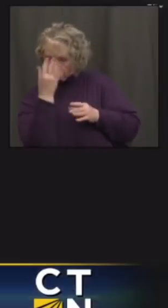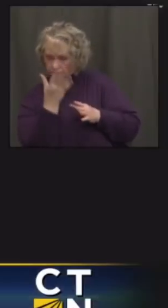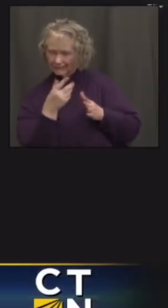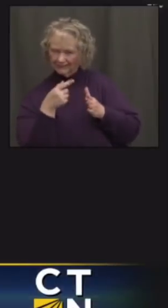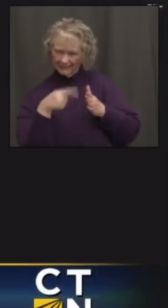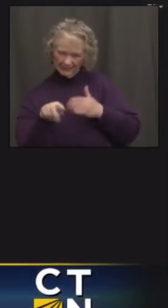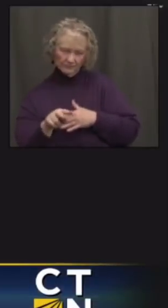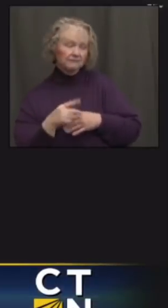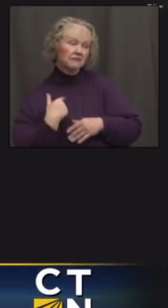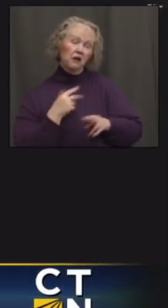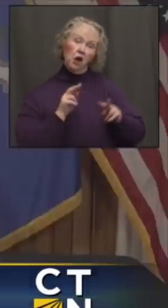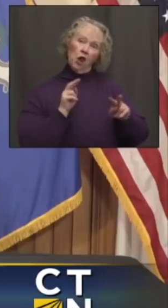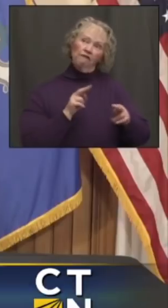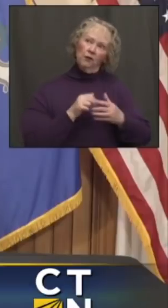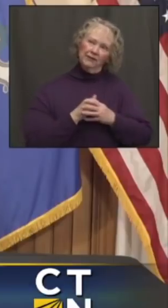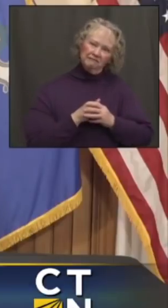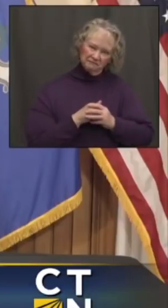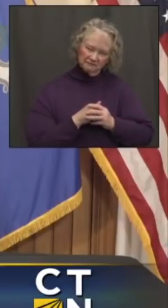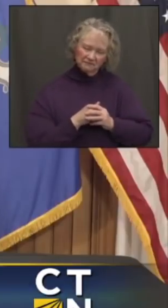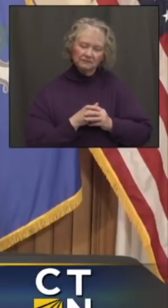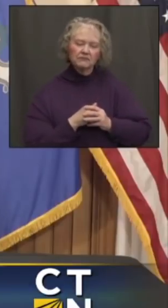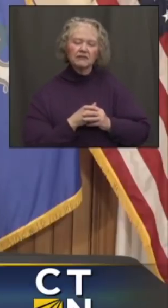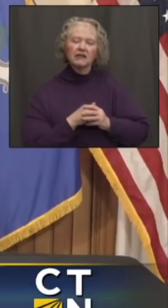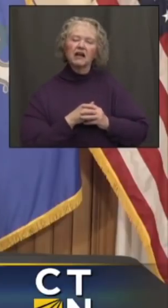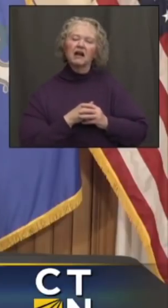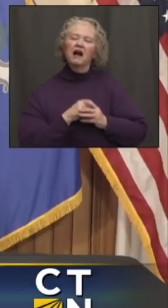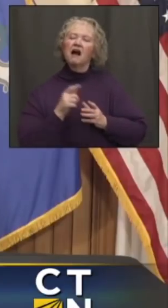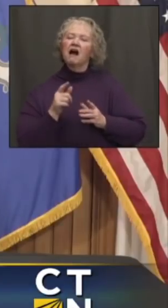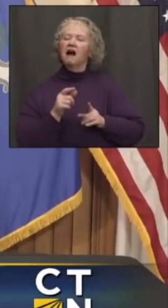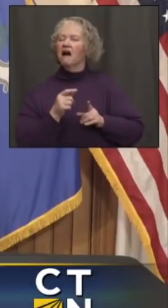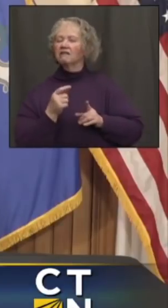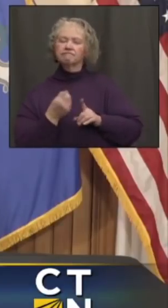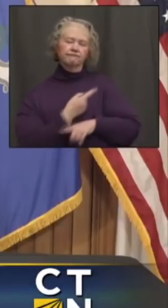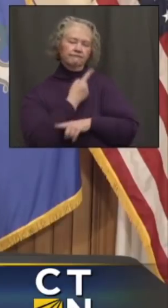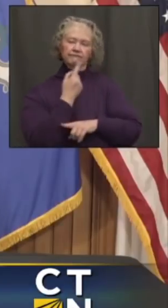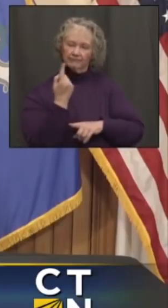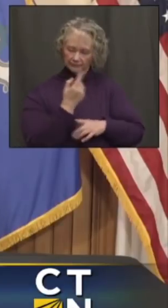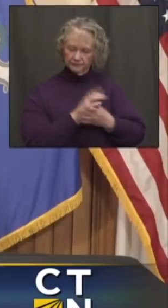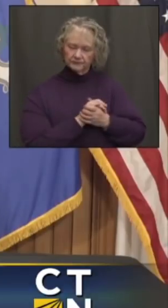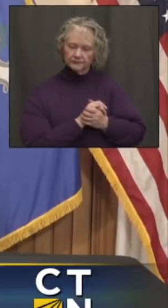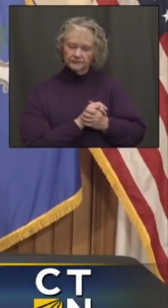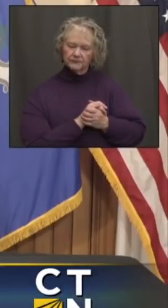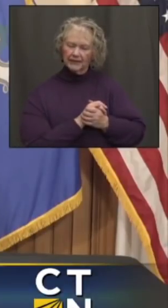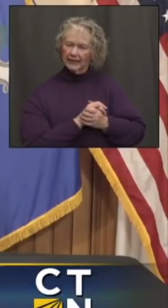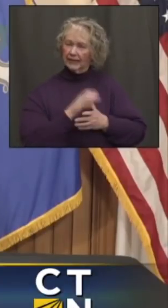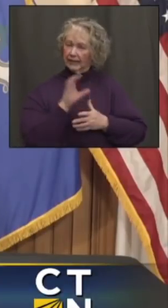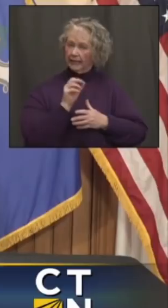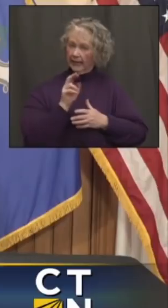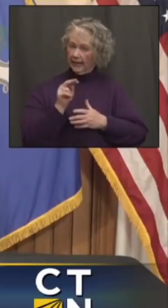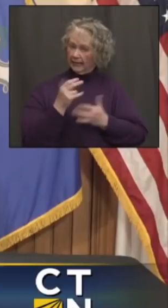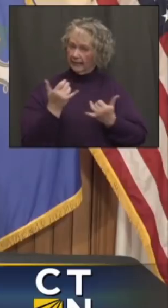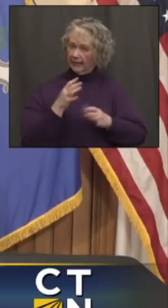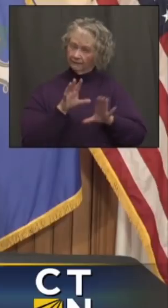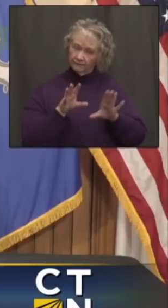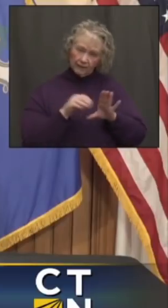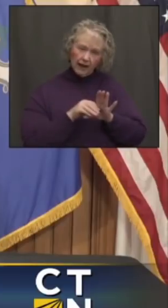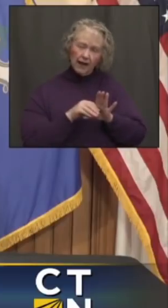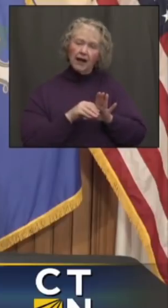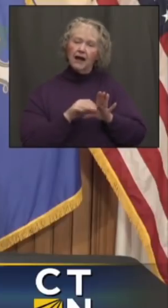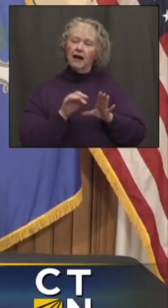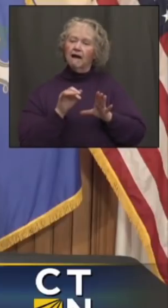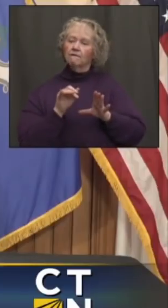template. But Deirdre or Josh, do you have something to add to that? That's right. And as the governor said several times, we will have more information